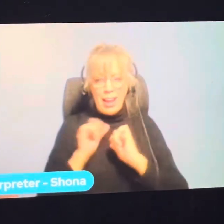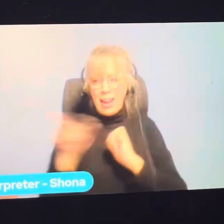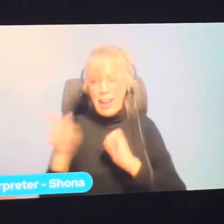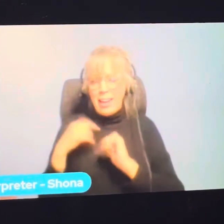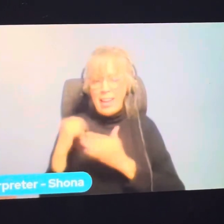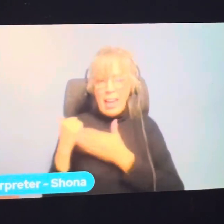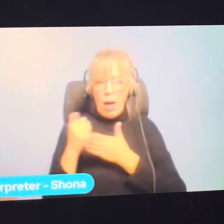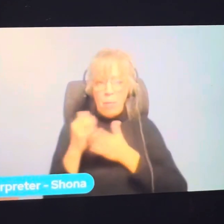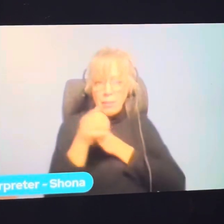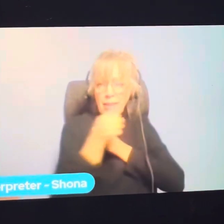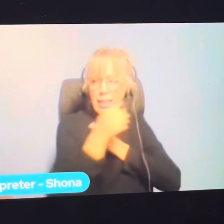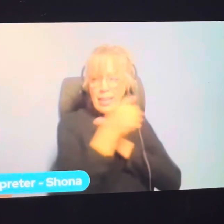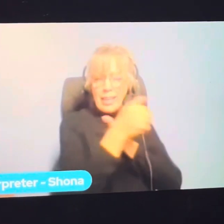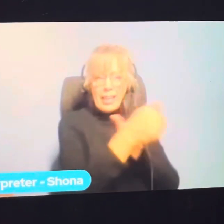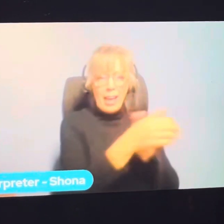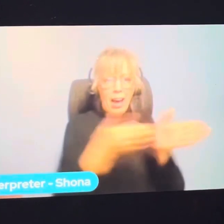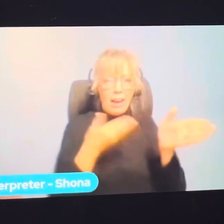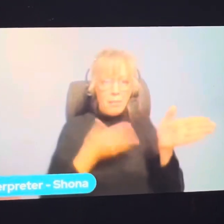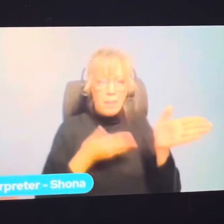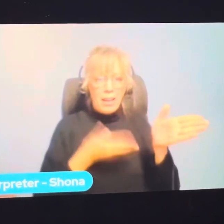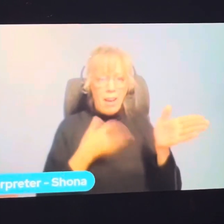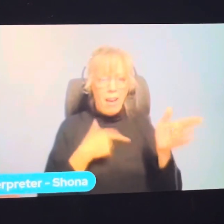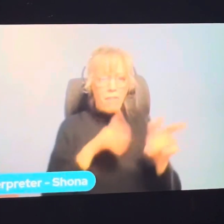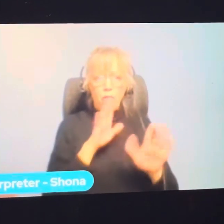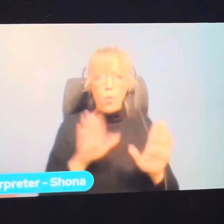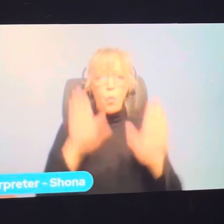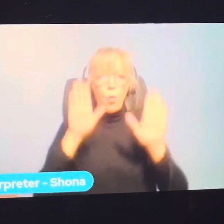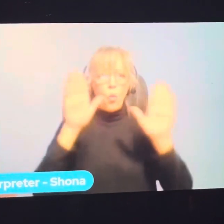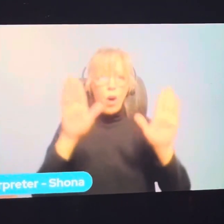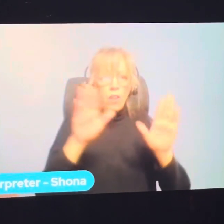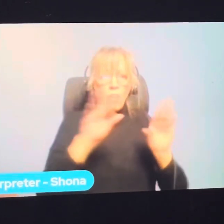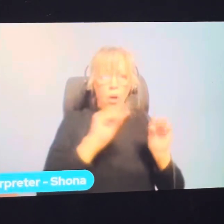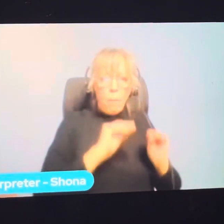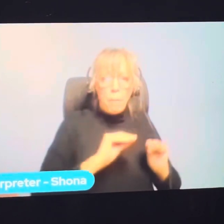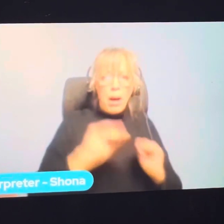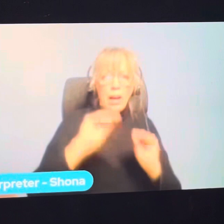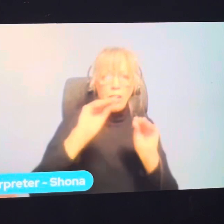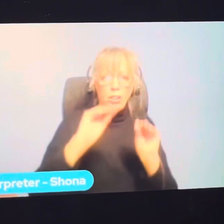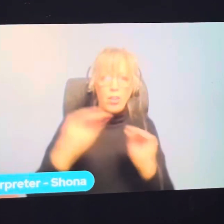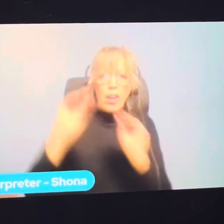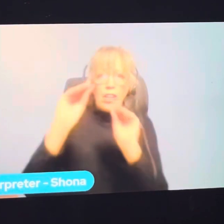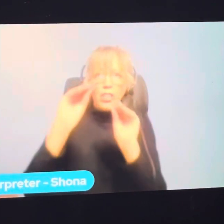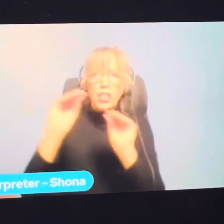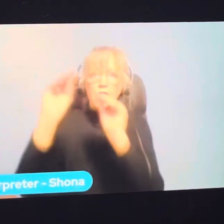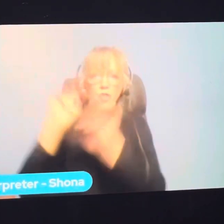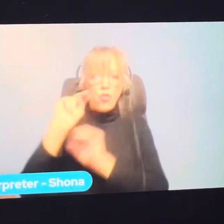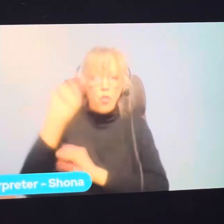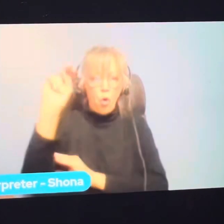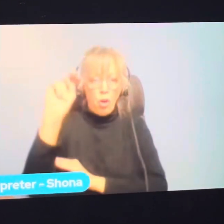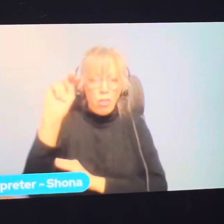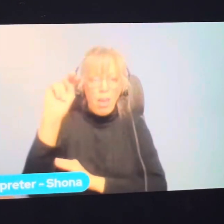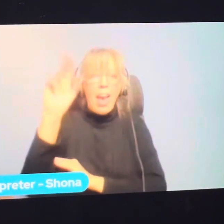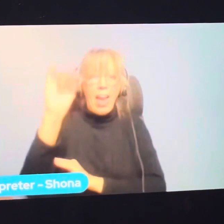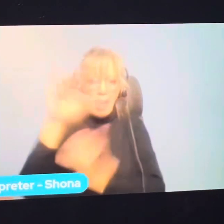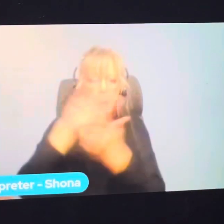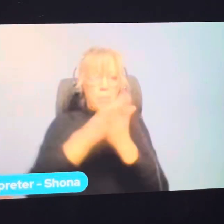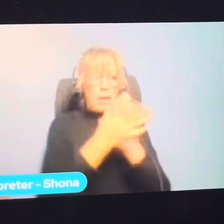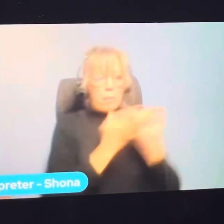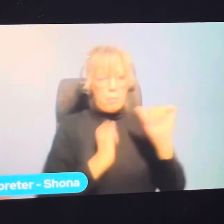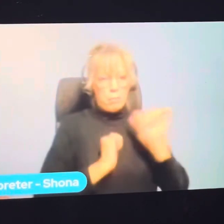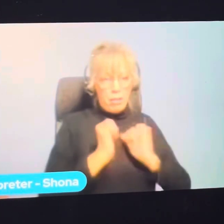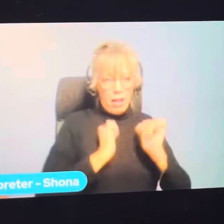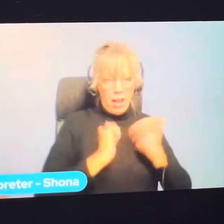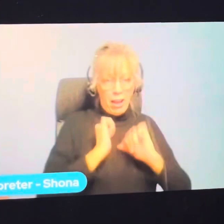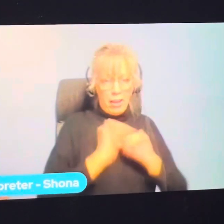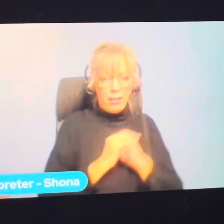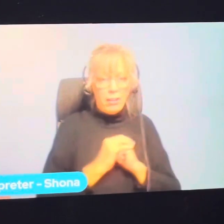of, you know, bringing the story of the Great Migration to the theater, because I believe and know in my